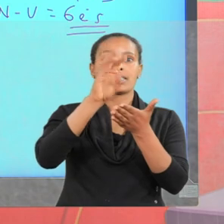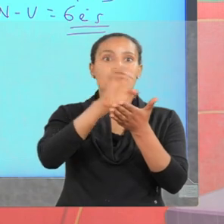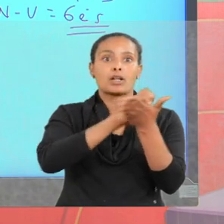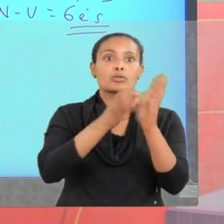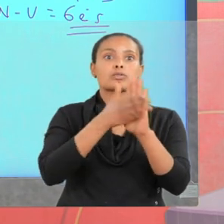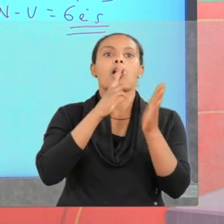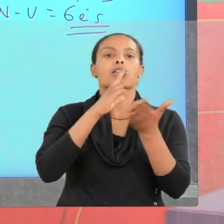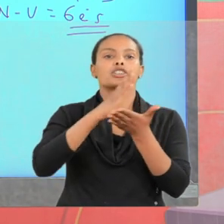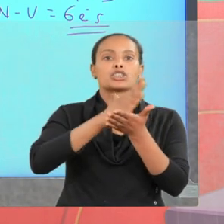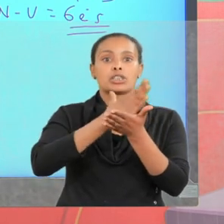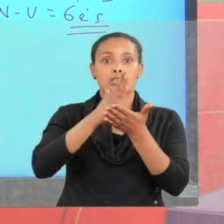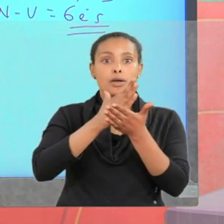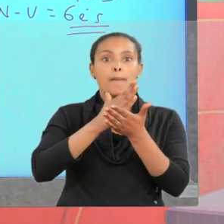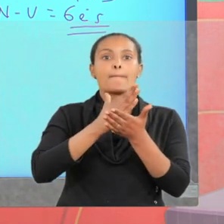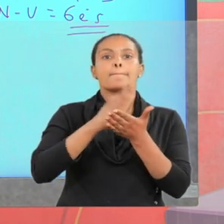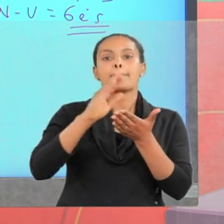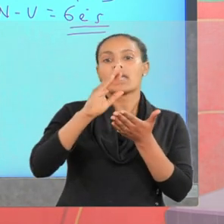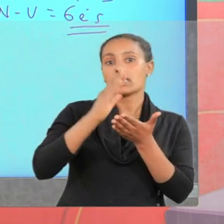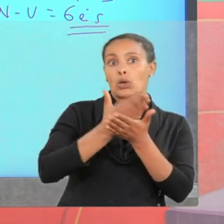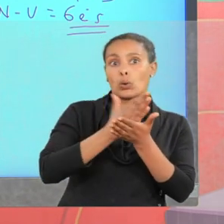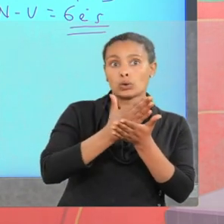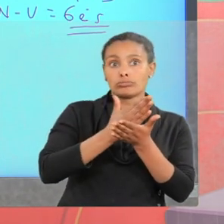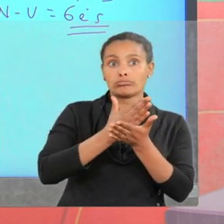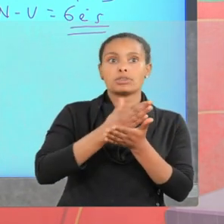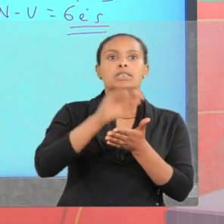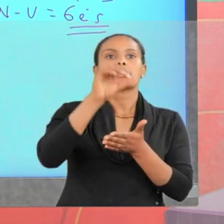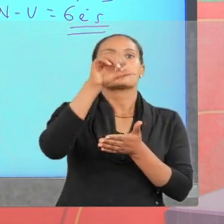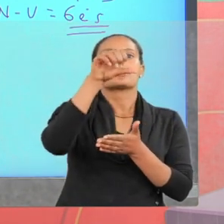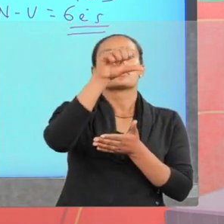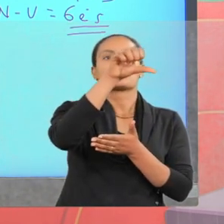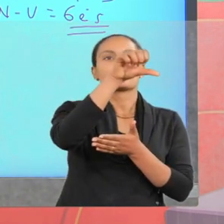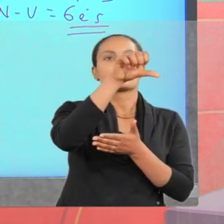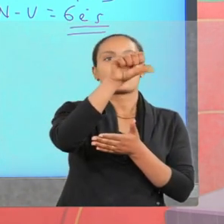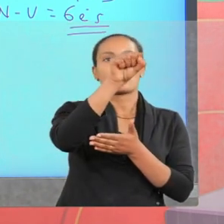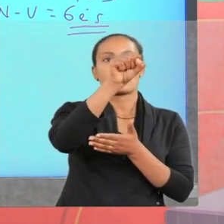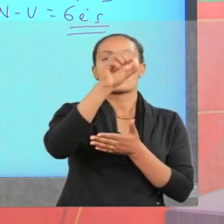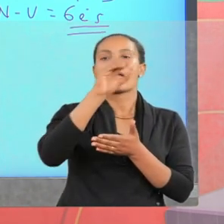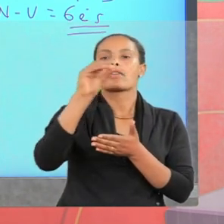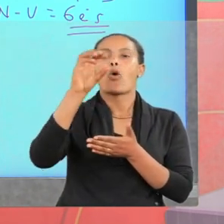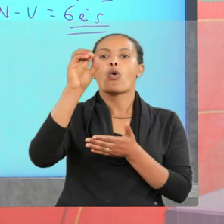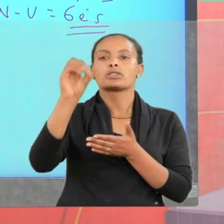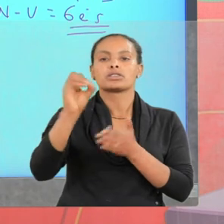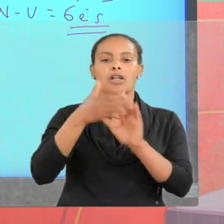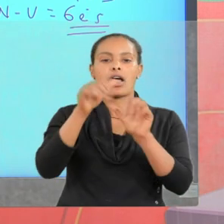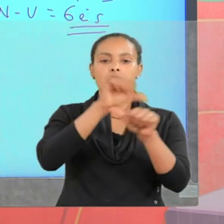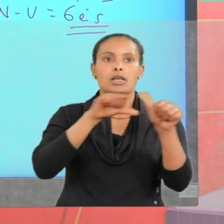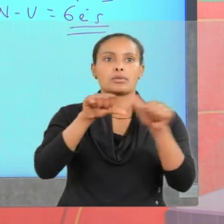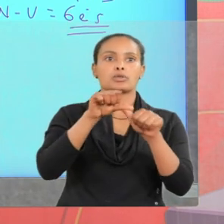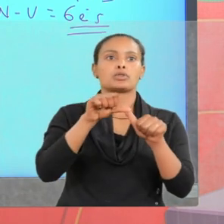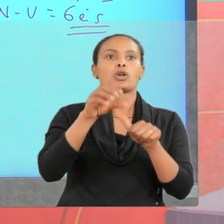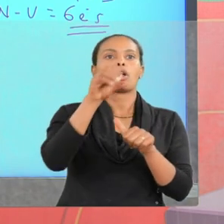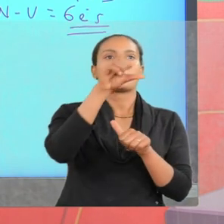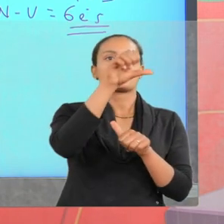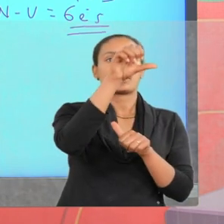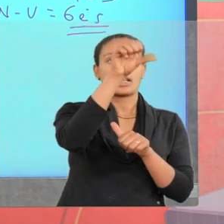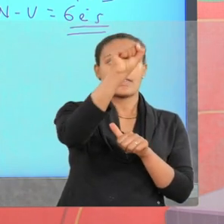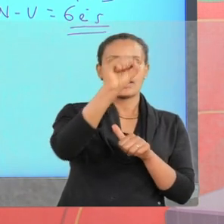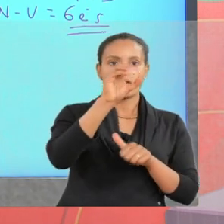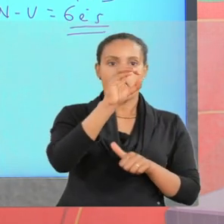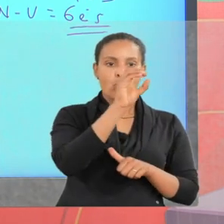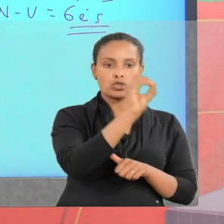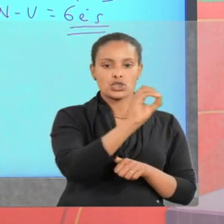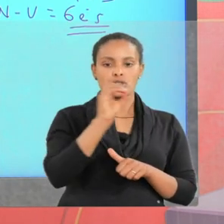are shared between sulfur and two oxygen atom. Now sulfur is the central atom. Sulfur, oxygen,